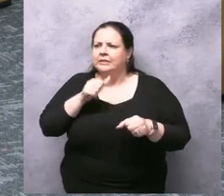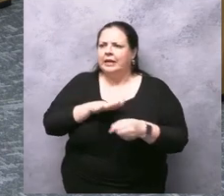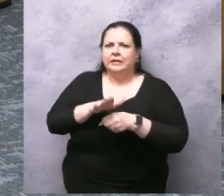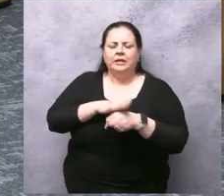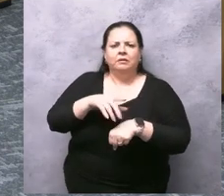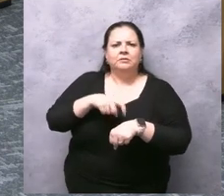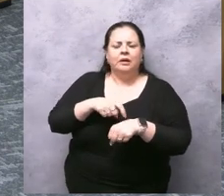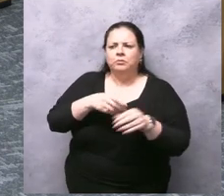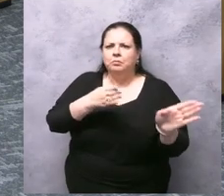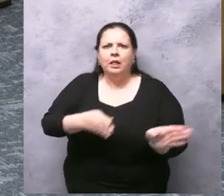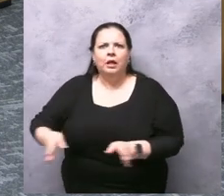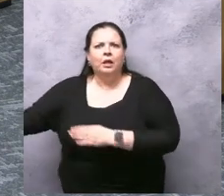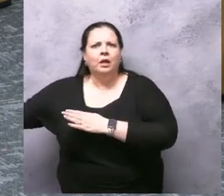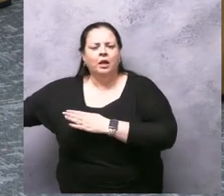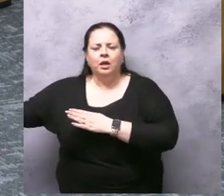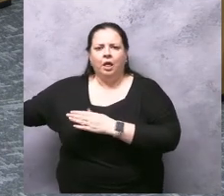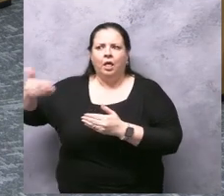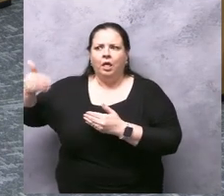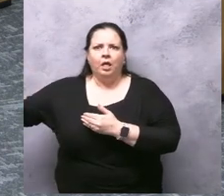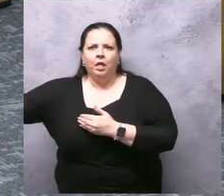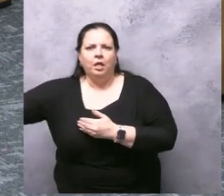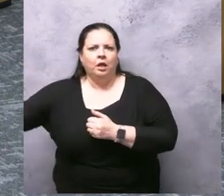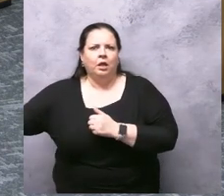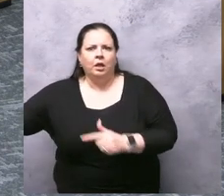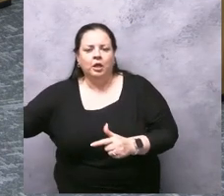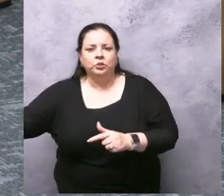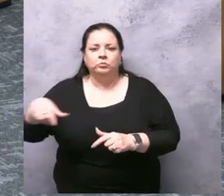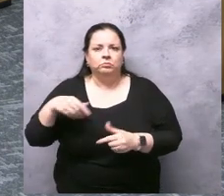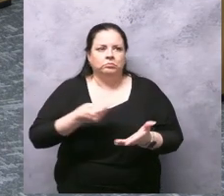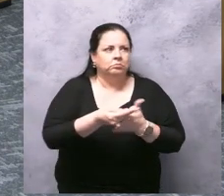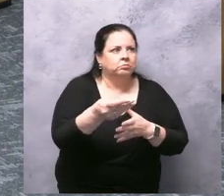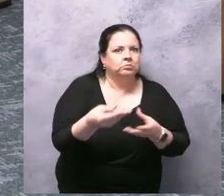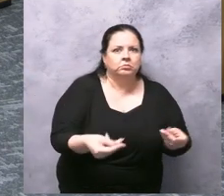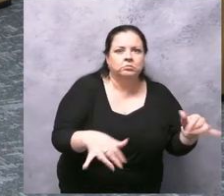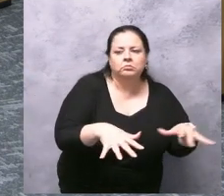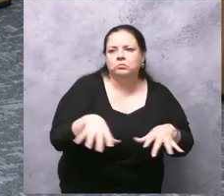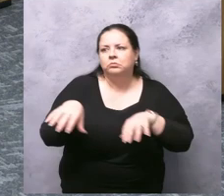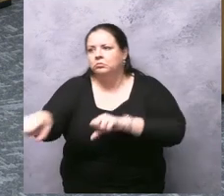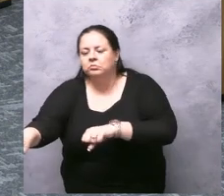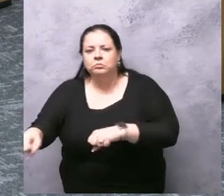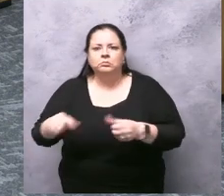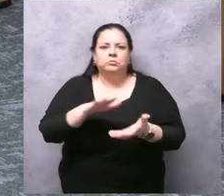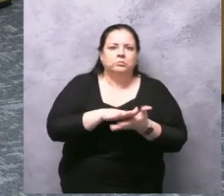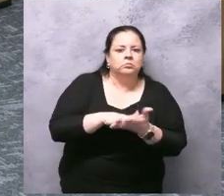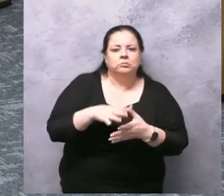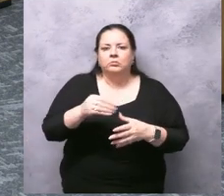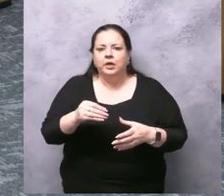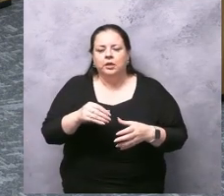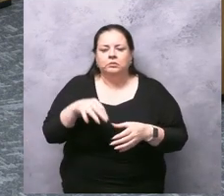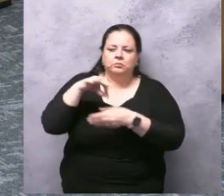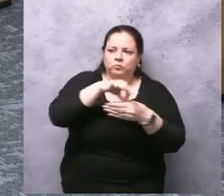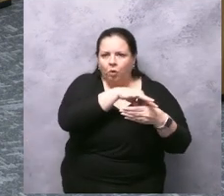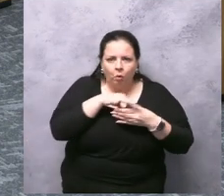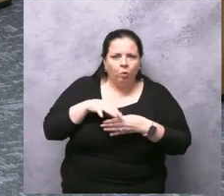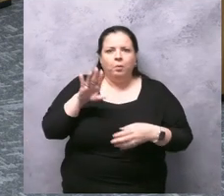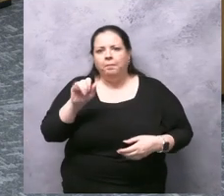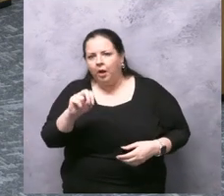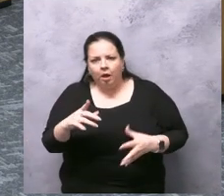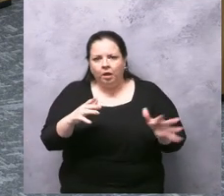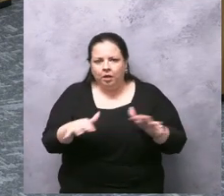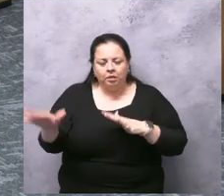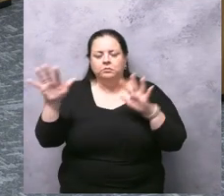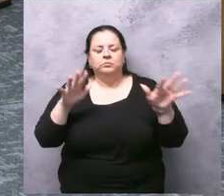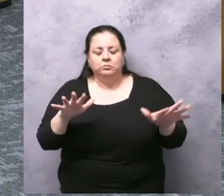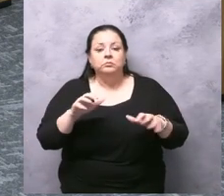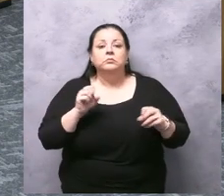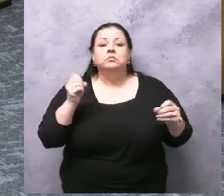time enough to plan in advance for acquiring school sites and passing bond elections, et cetera. And